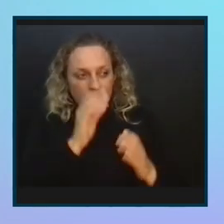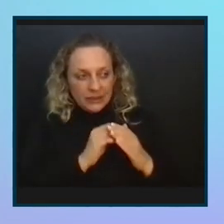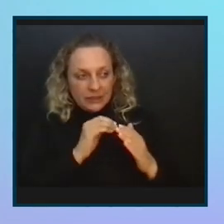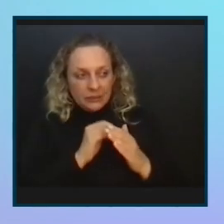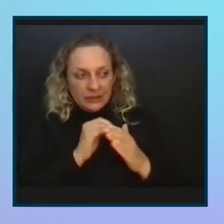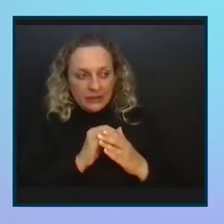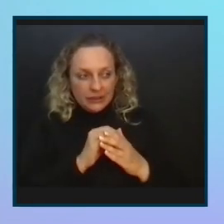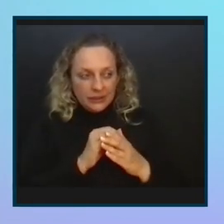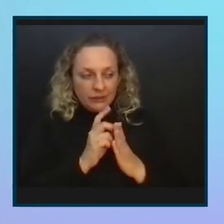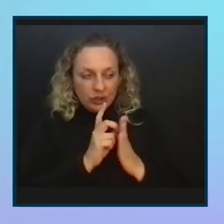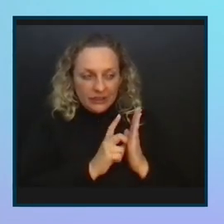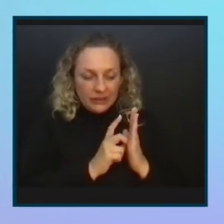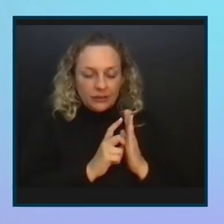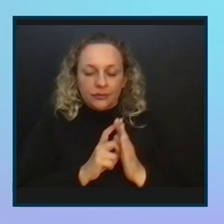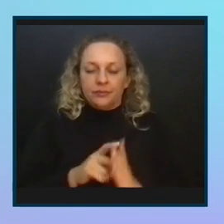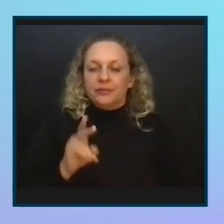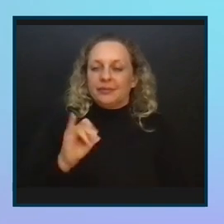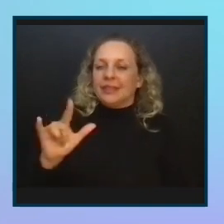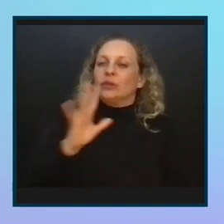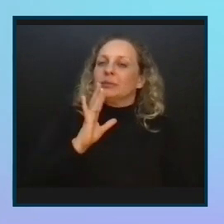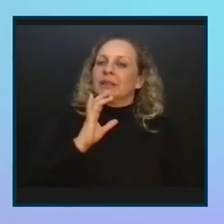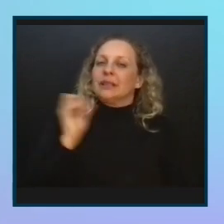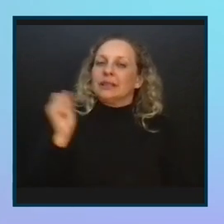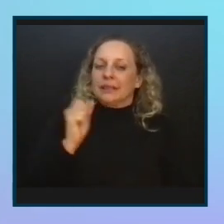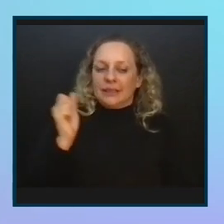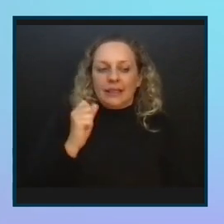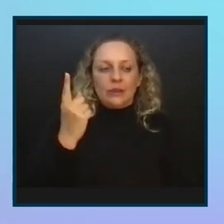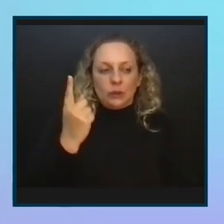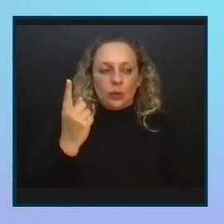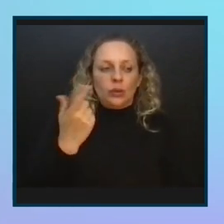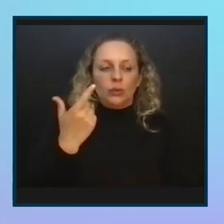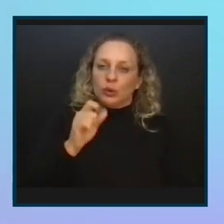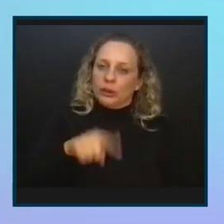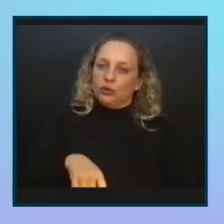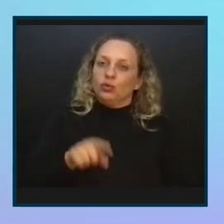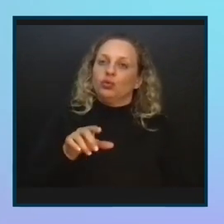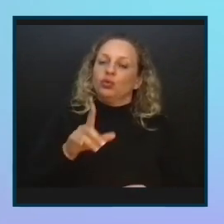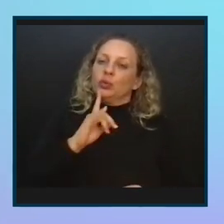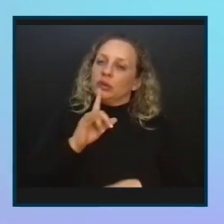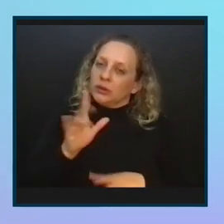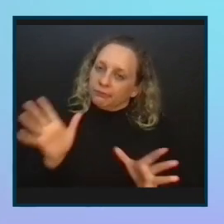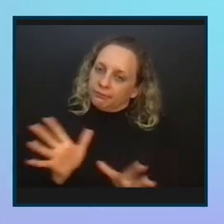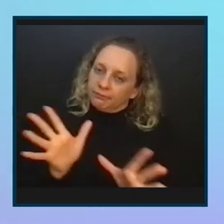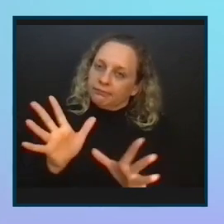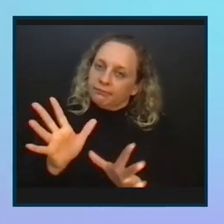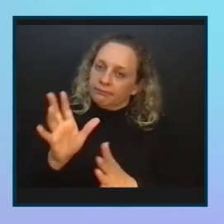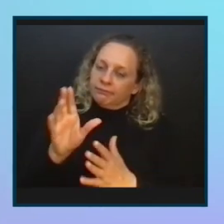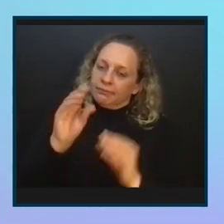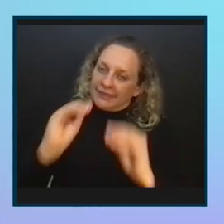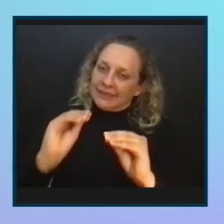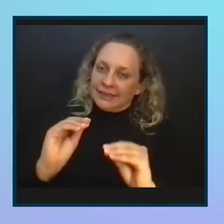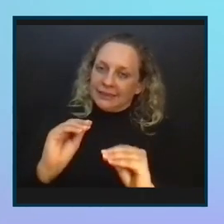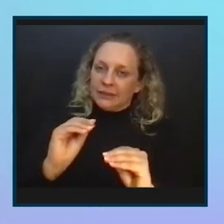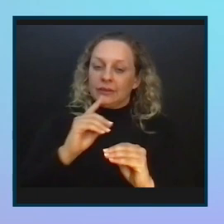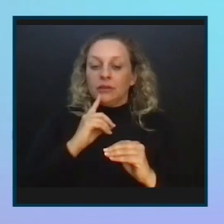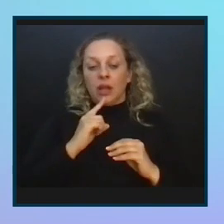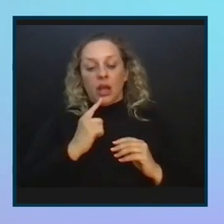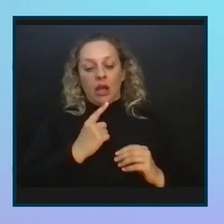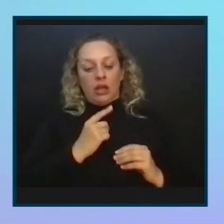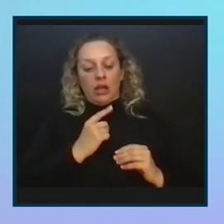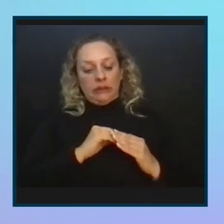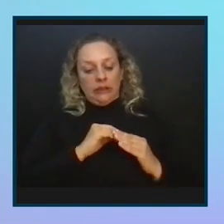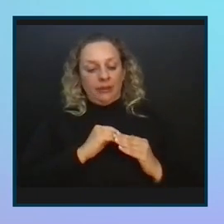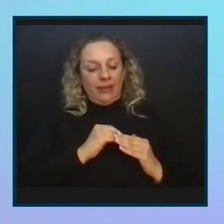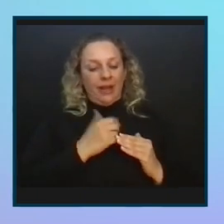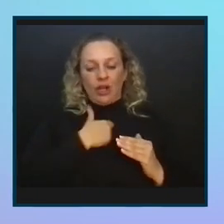Yeah, that's one of the bigger kind of wins that we try and push on people, and not just accessibility ourselves. Our leaders are